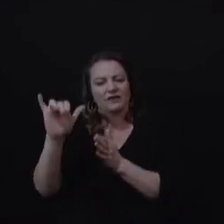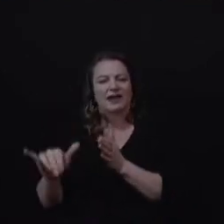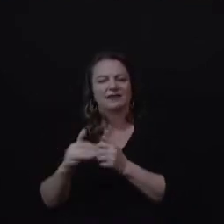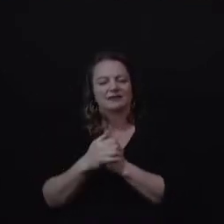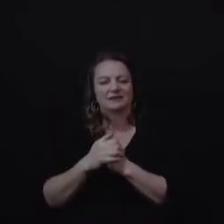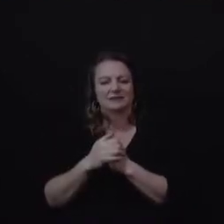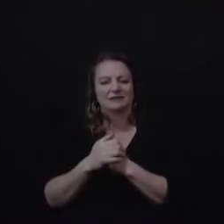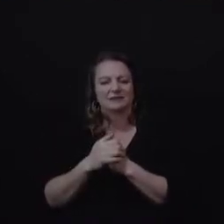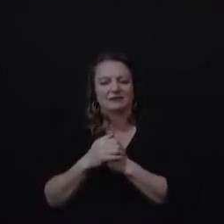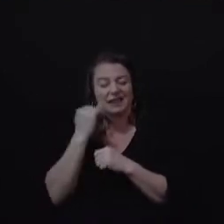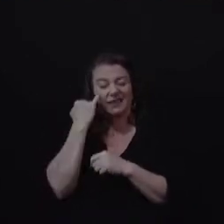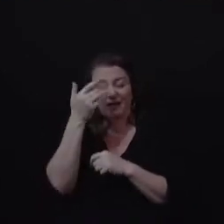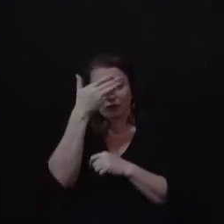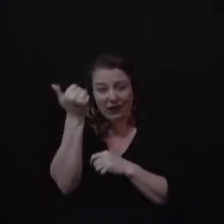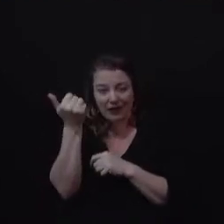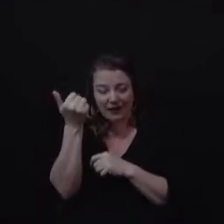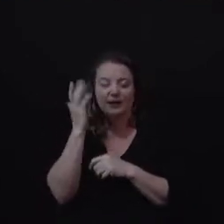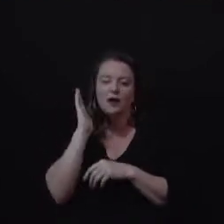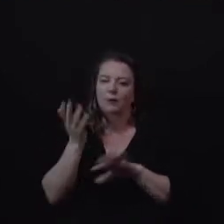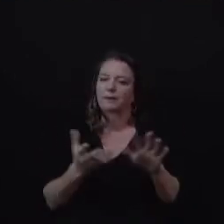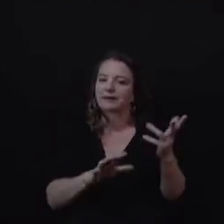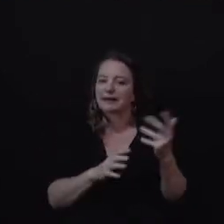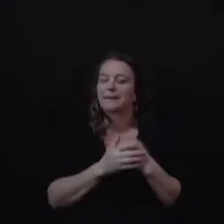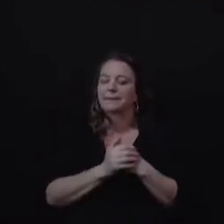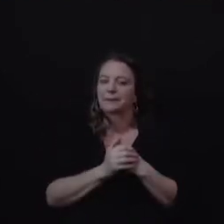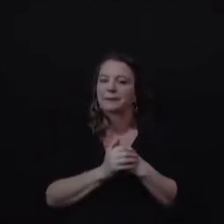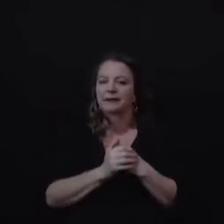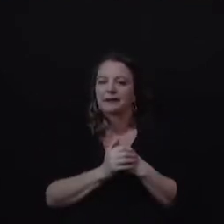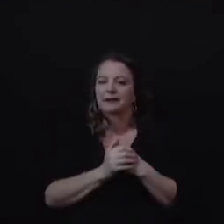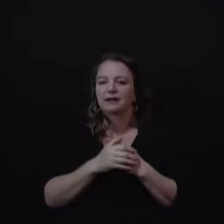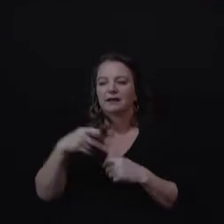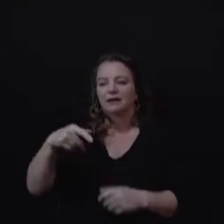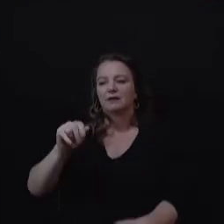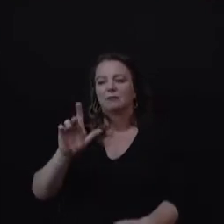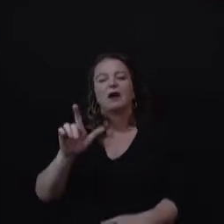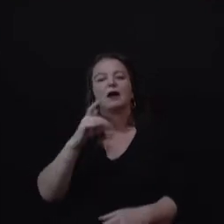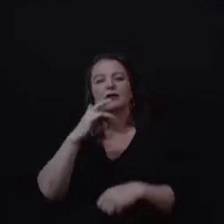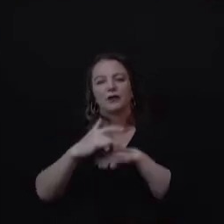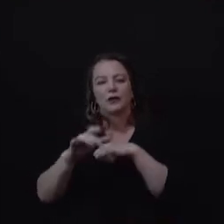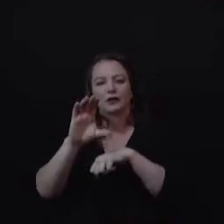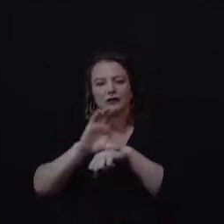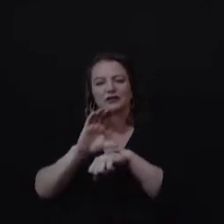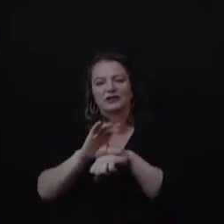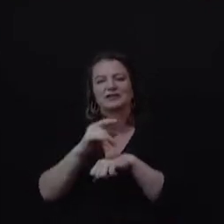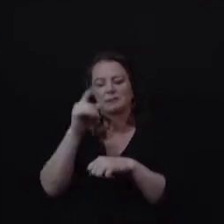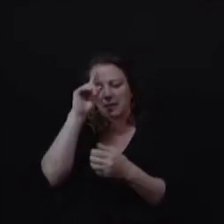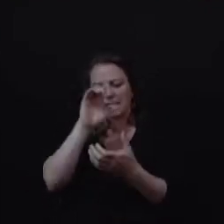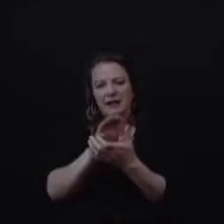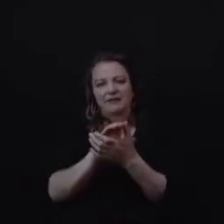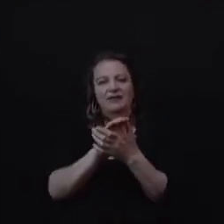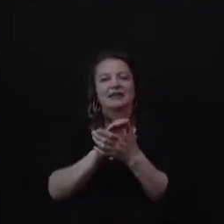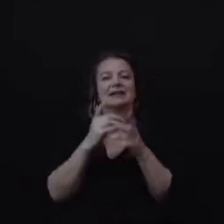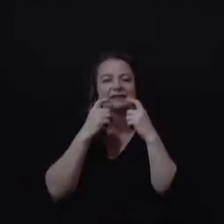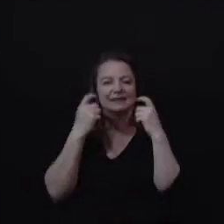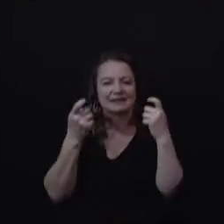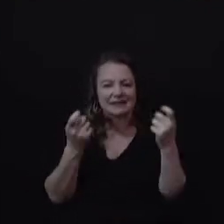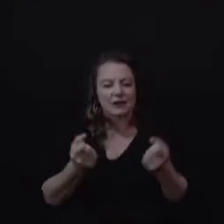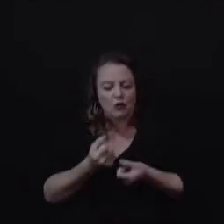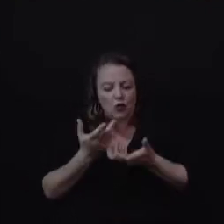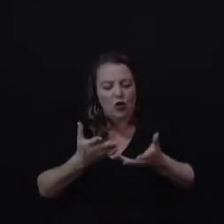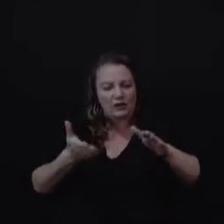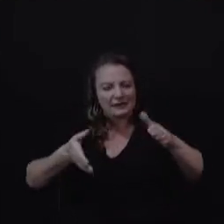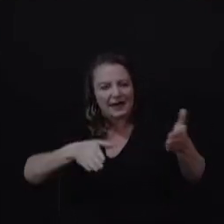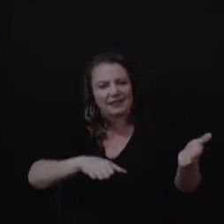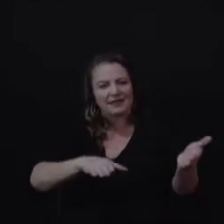up. And so do you. Paul in the early church believed that sin causes death, that